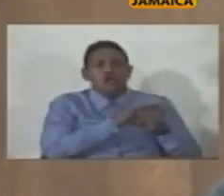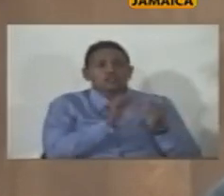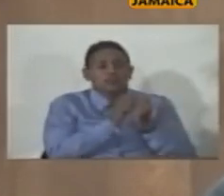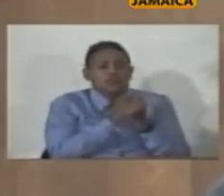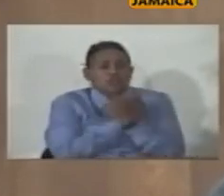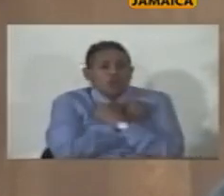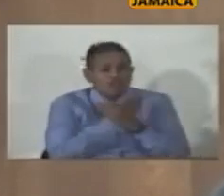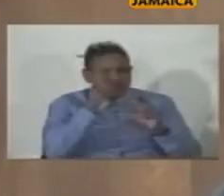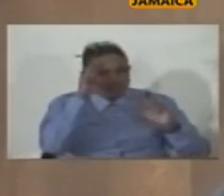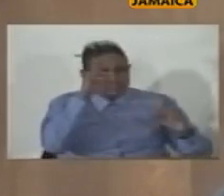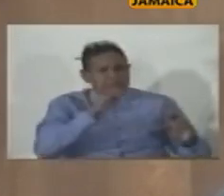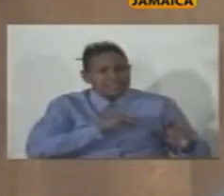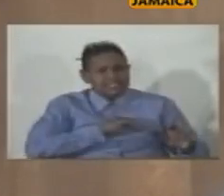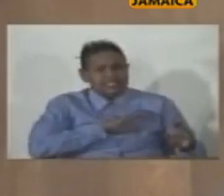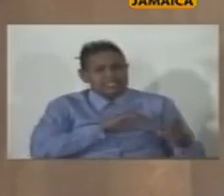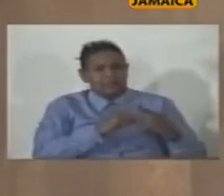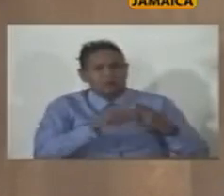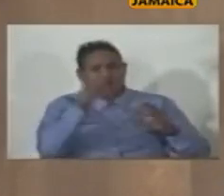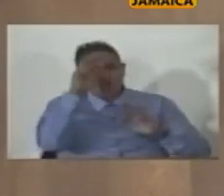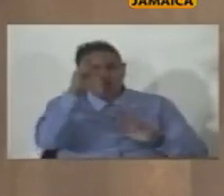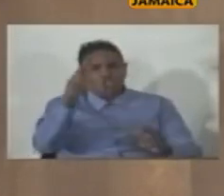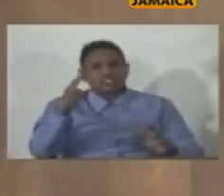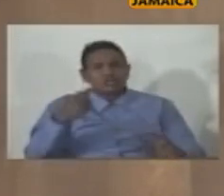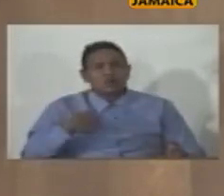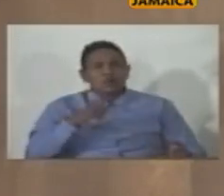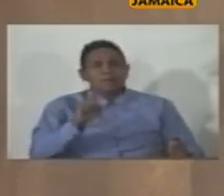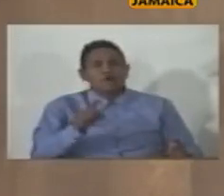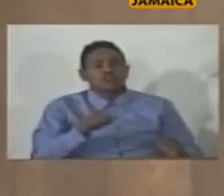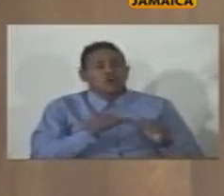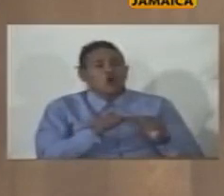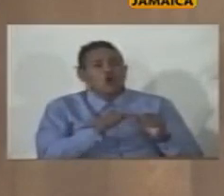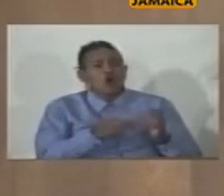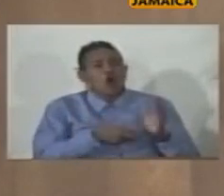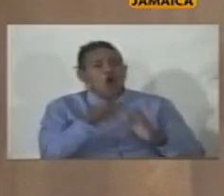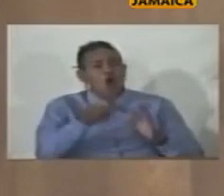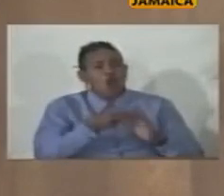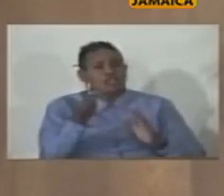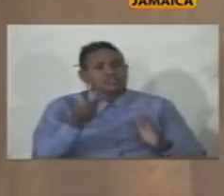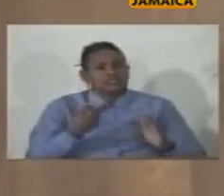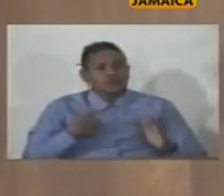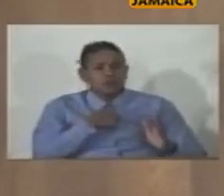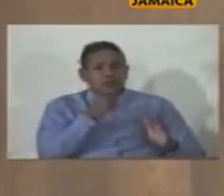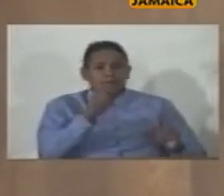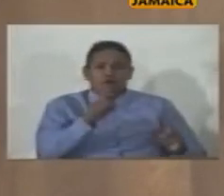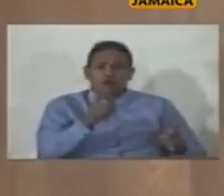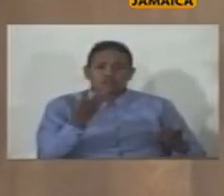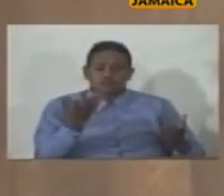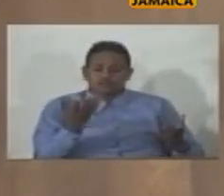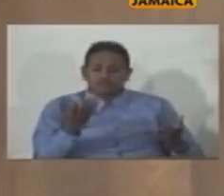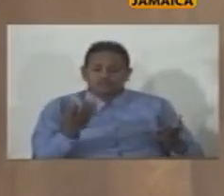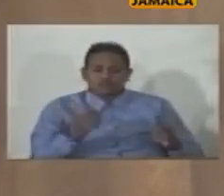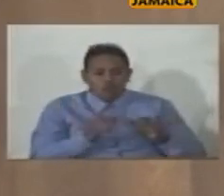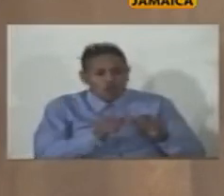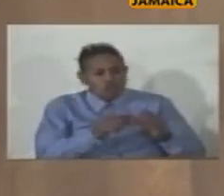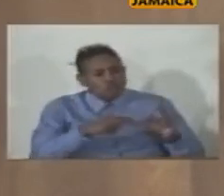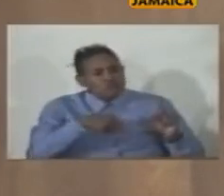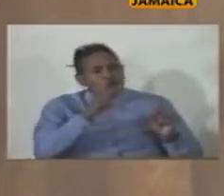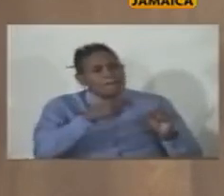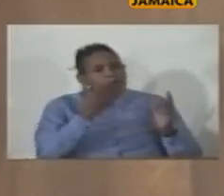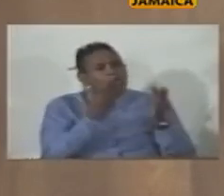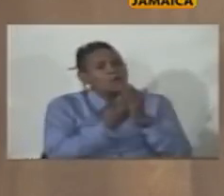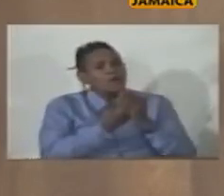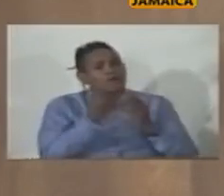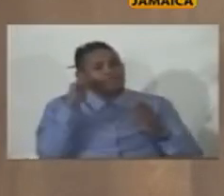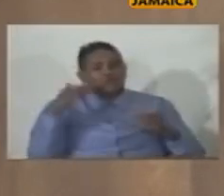respect, dignity, and honesty. We must continue to be good role models for the young people in our respective